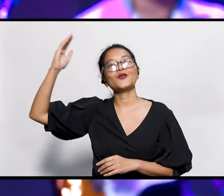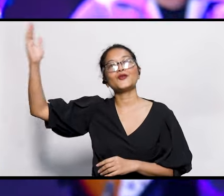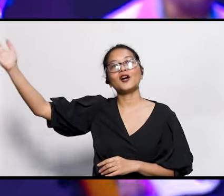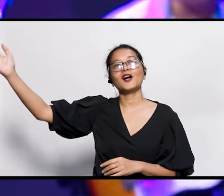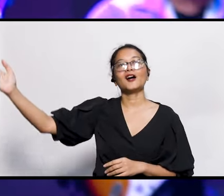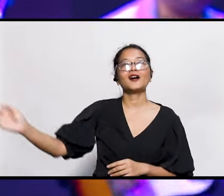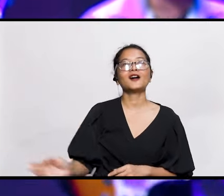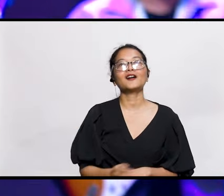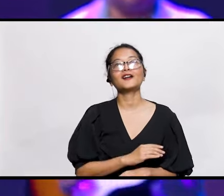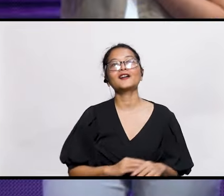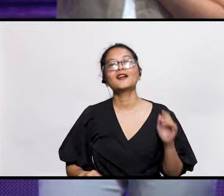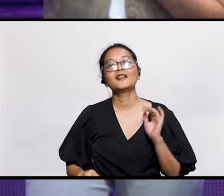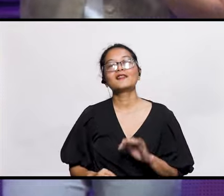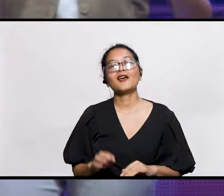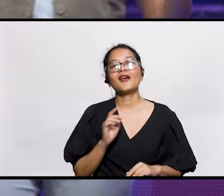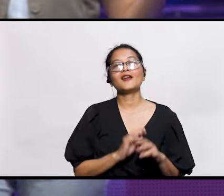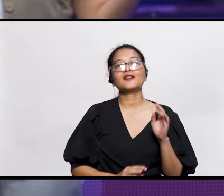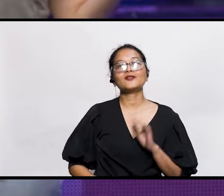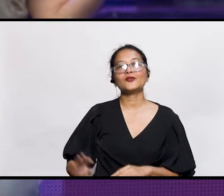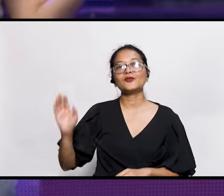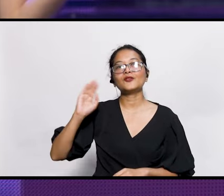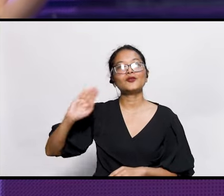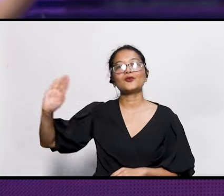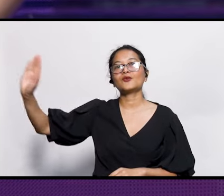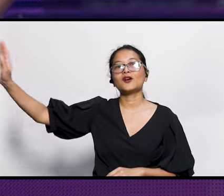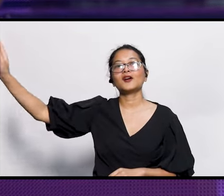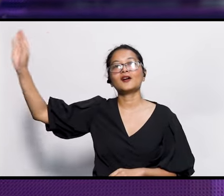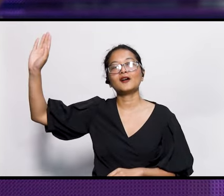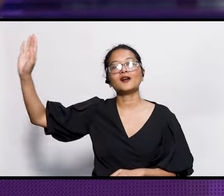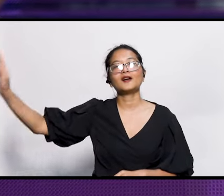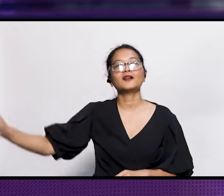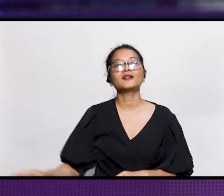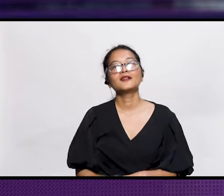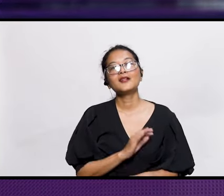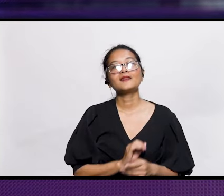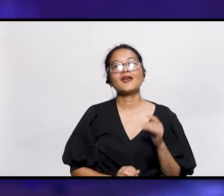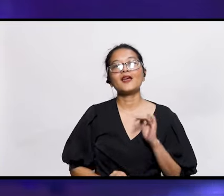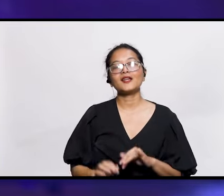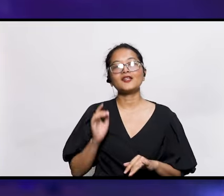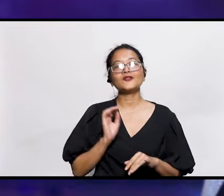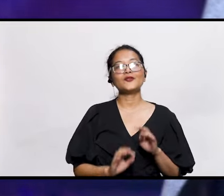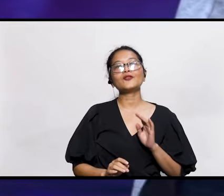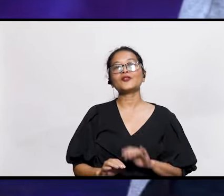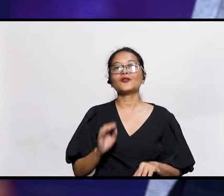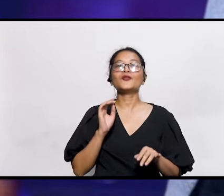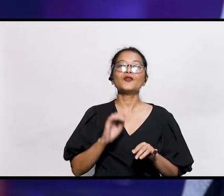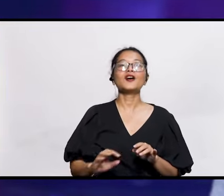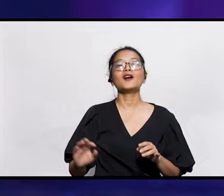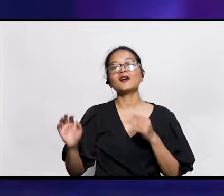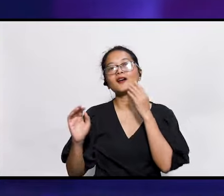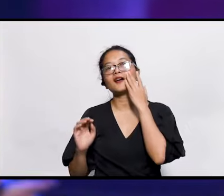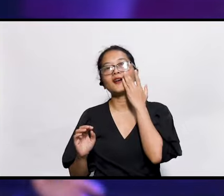who you are That is who you are That is who